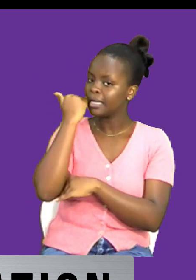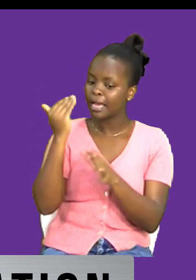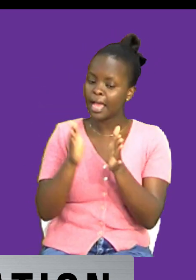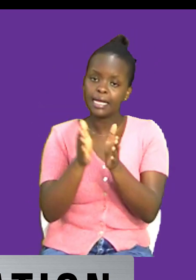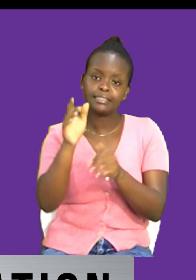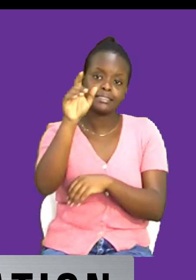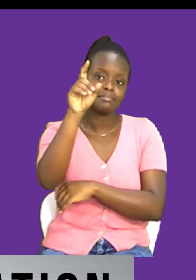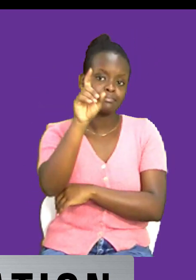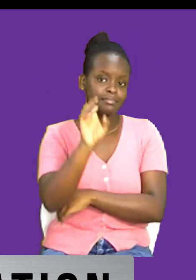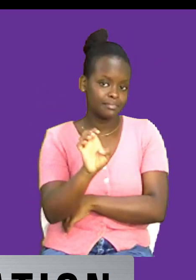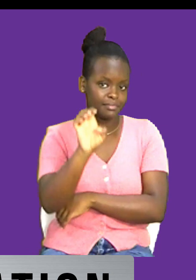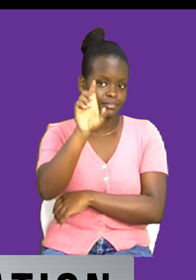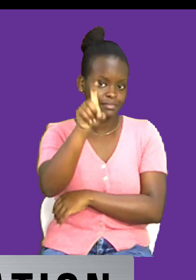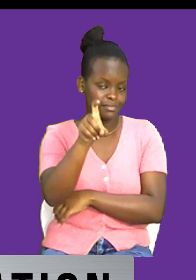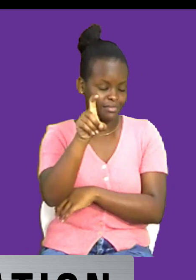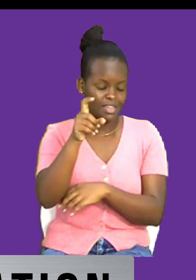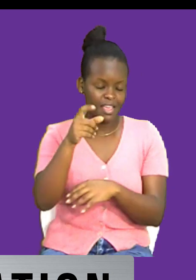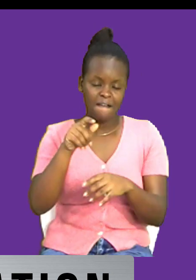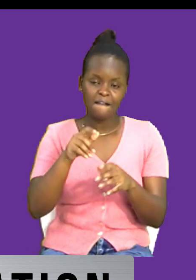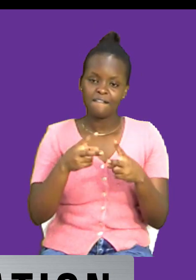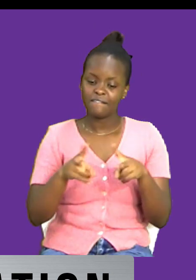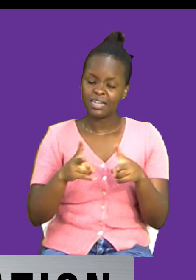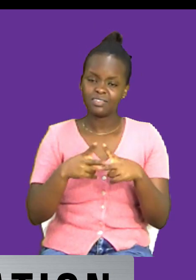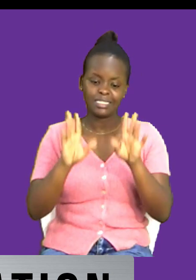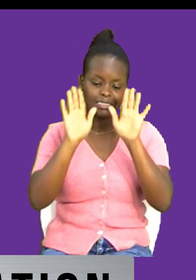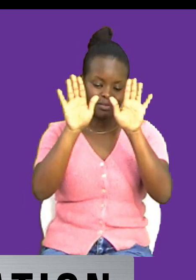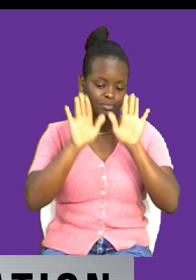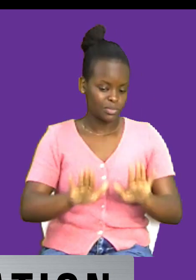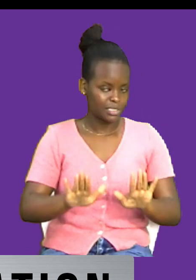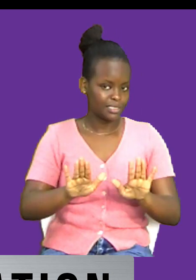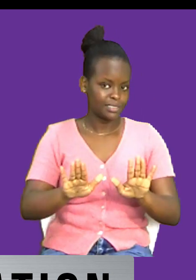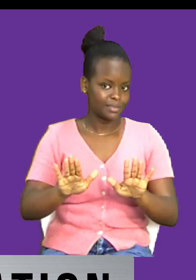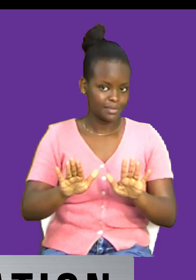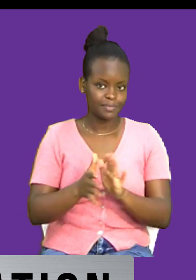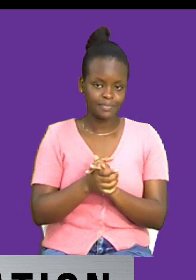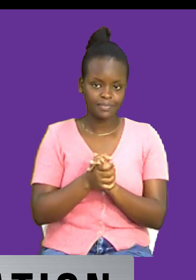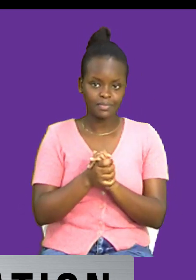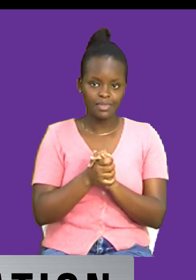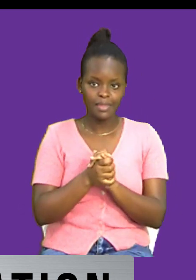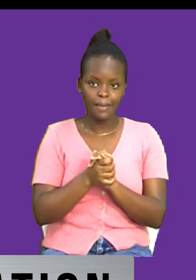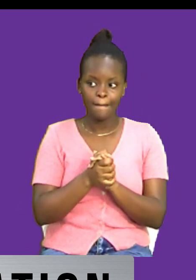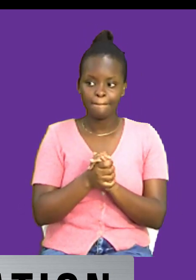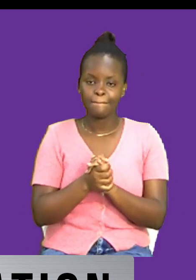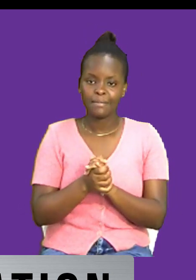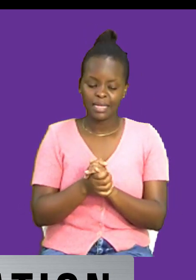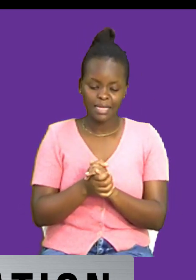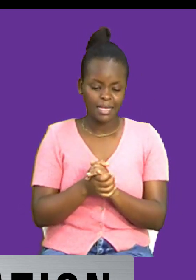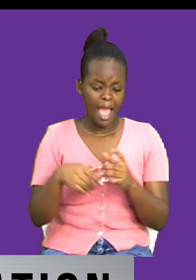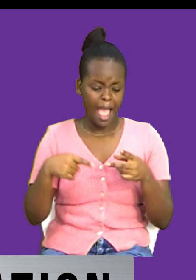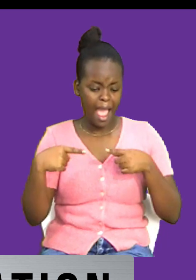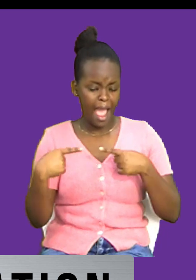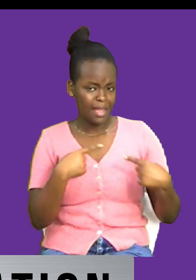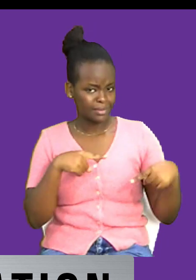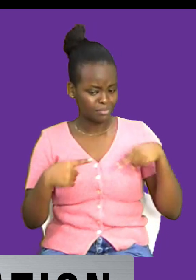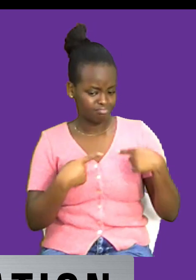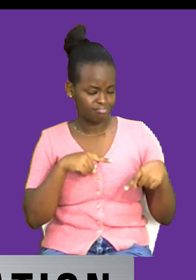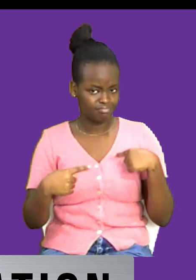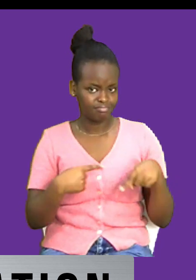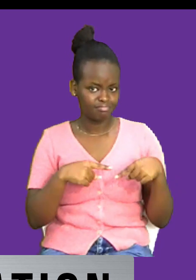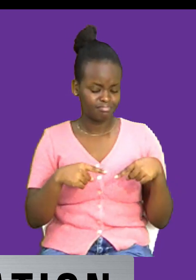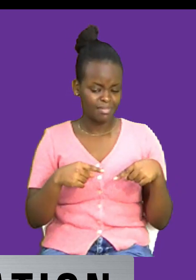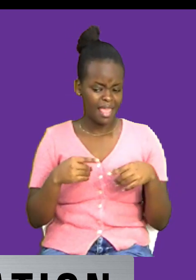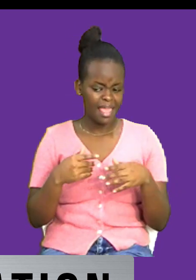executive, very, very key elements of our leadership, they're at loggerheads? This is serious. Jonah, have we